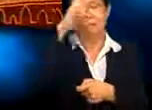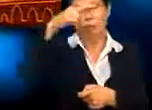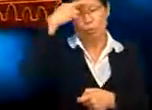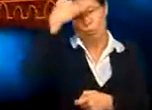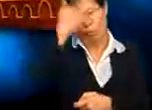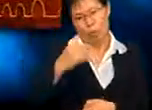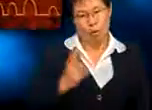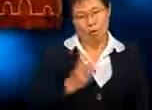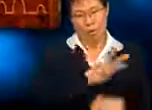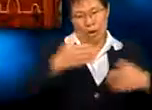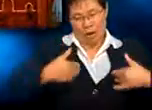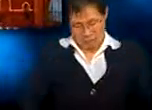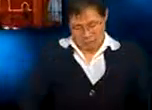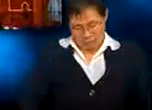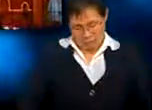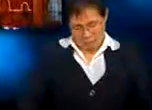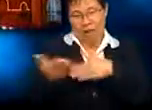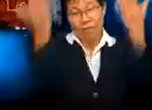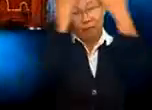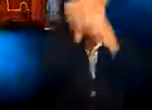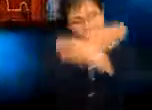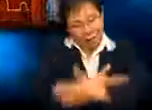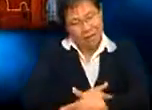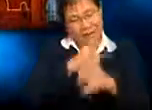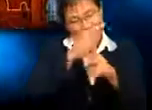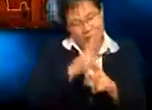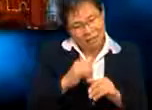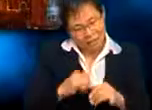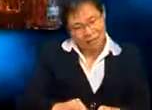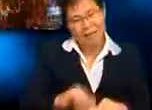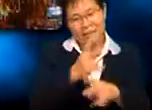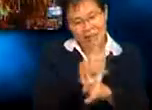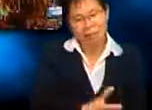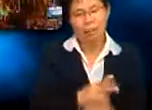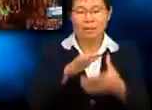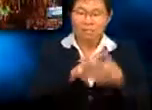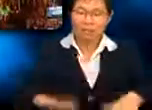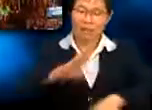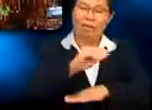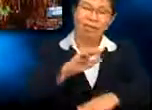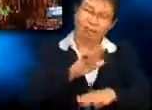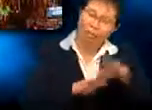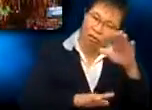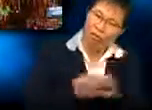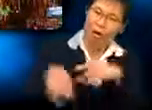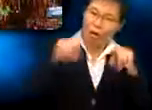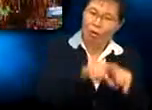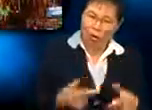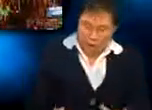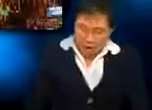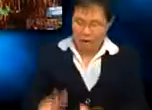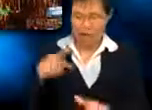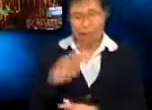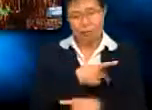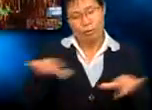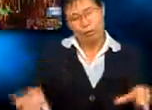reason why we have life after dark. It keeps us safe and comfortable. It also allows us